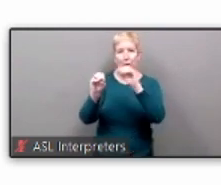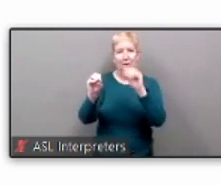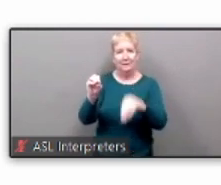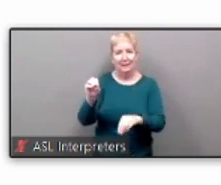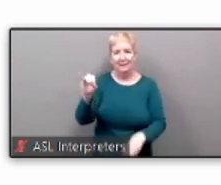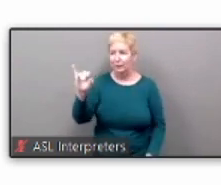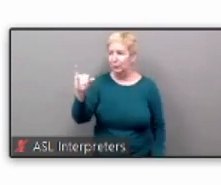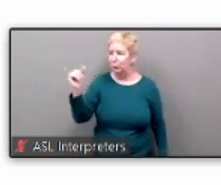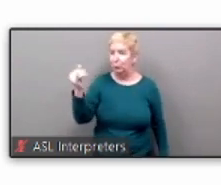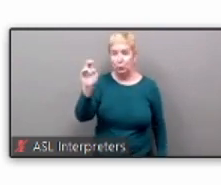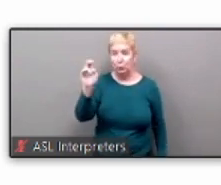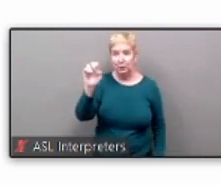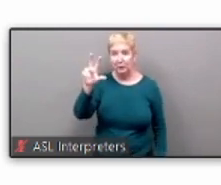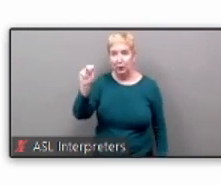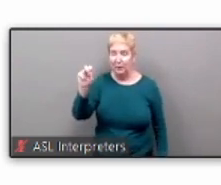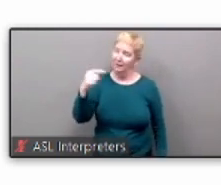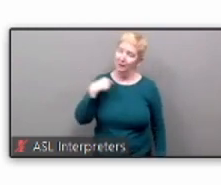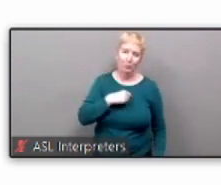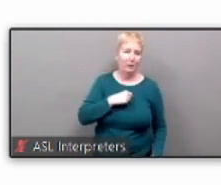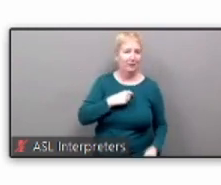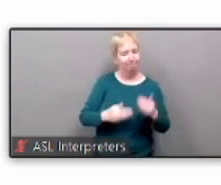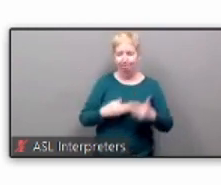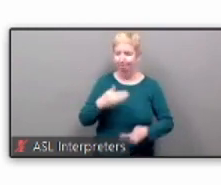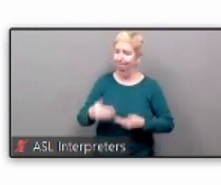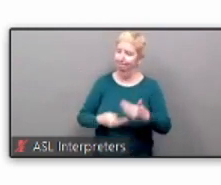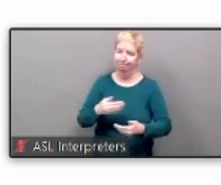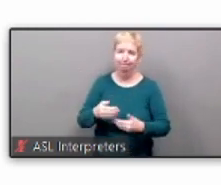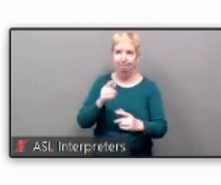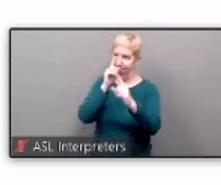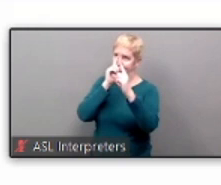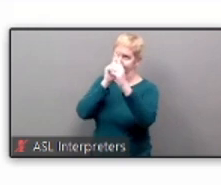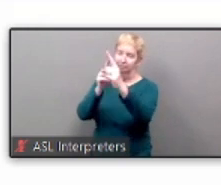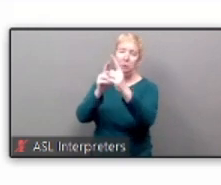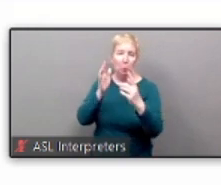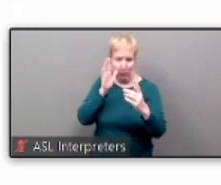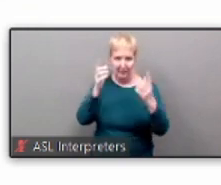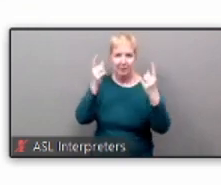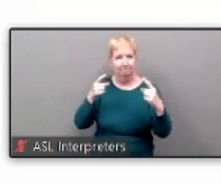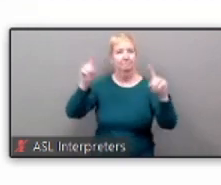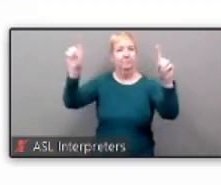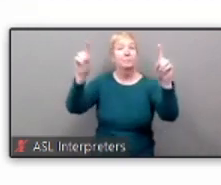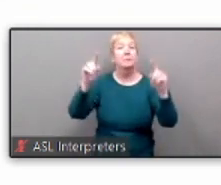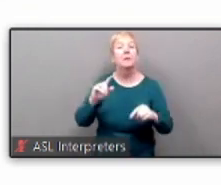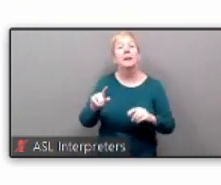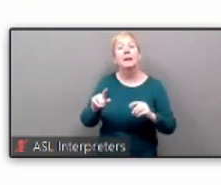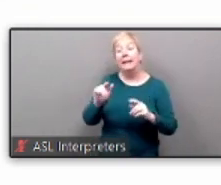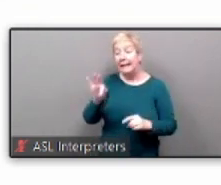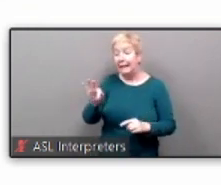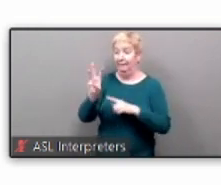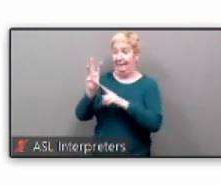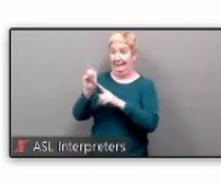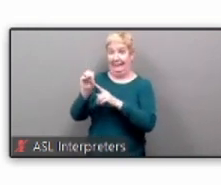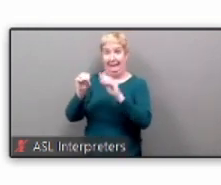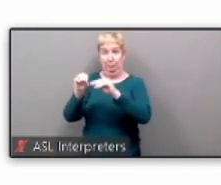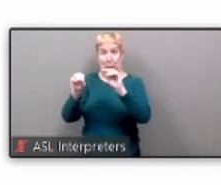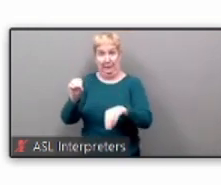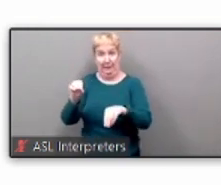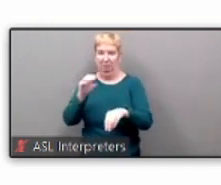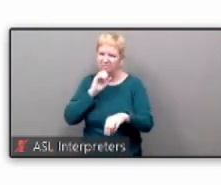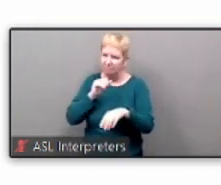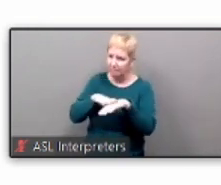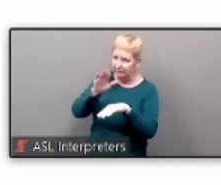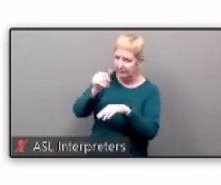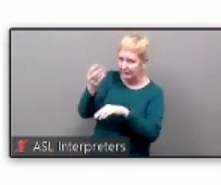are on track. When 60% of New Mexicans 16 years of age or older are fully vaccinated, we